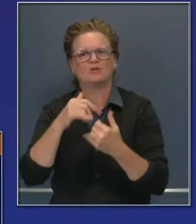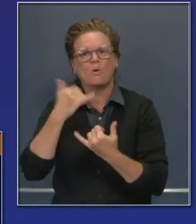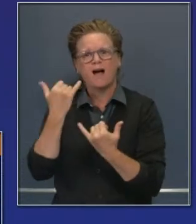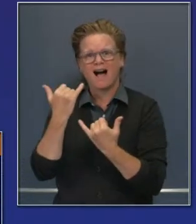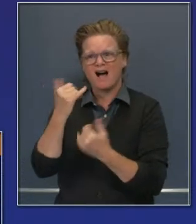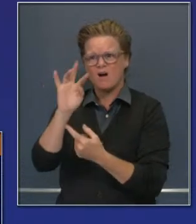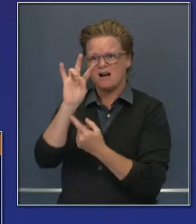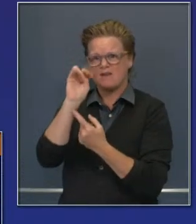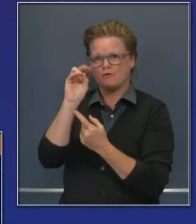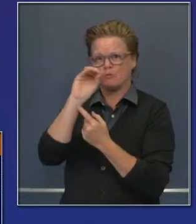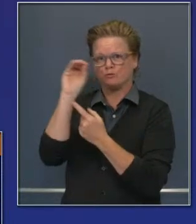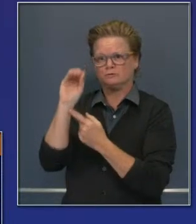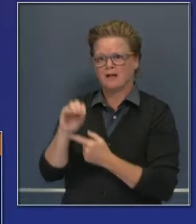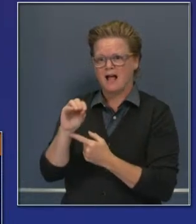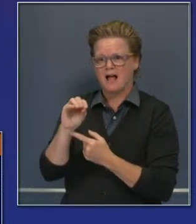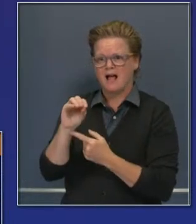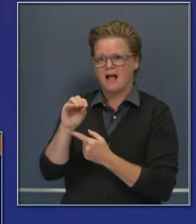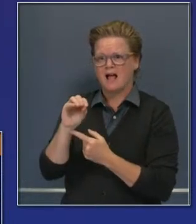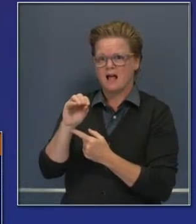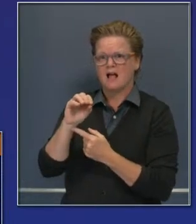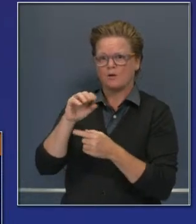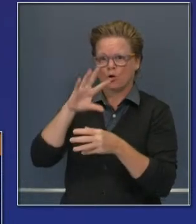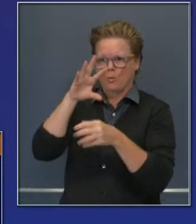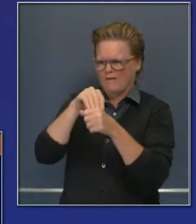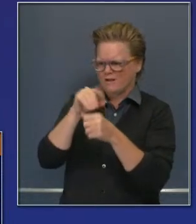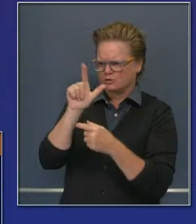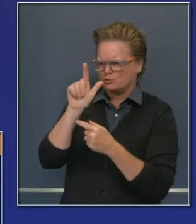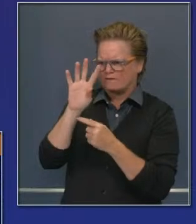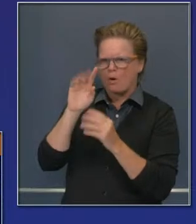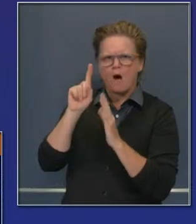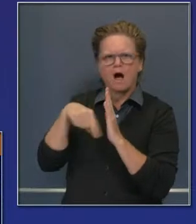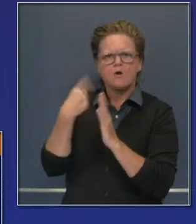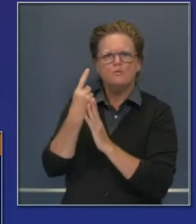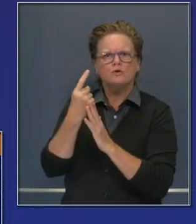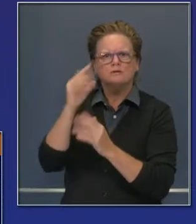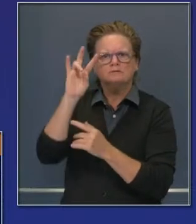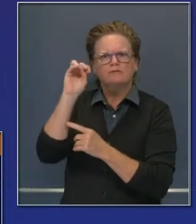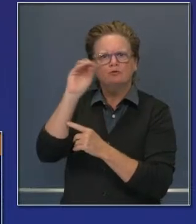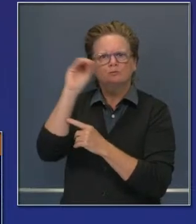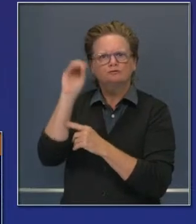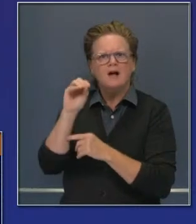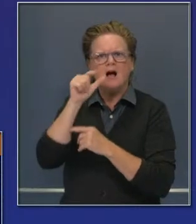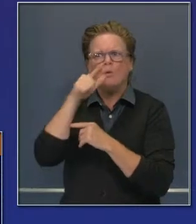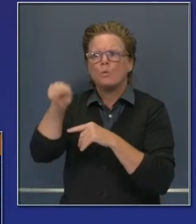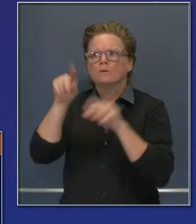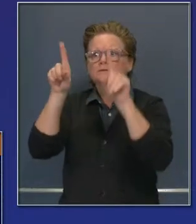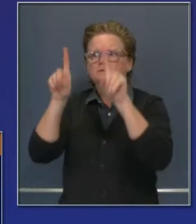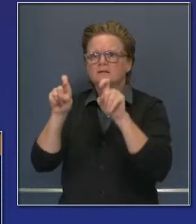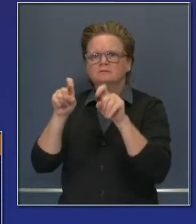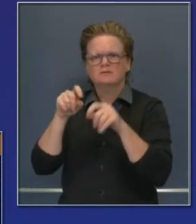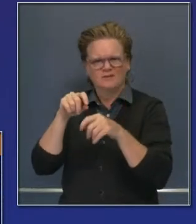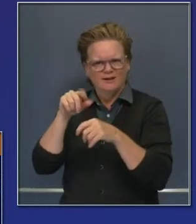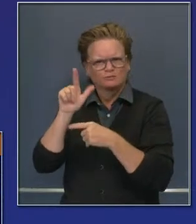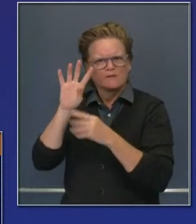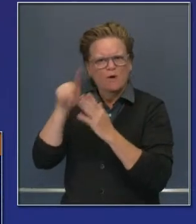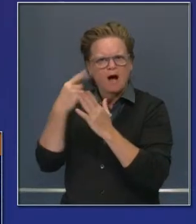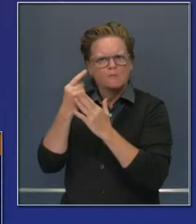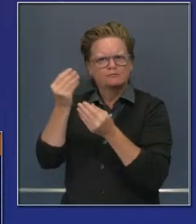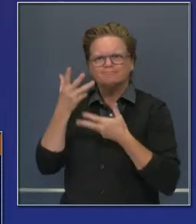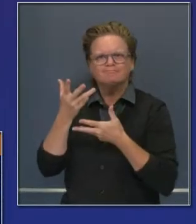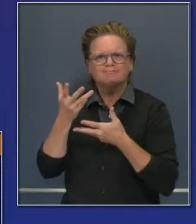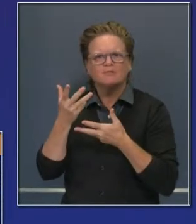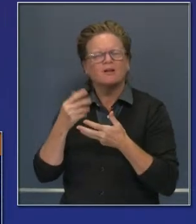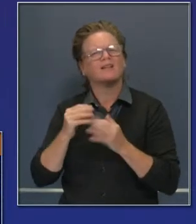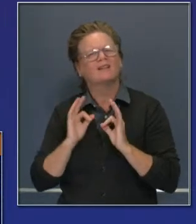24-hour period, and substantial number within 48 hours. We'll monitor that, but we want to see those